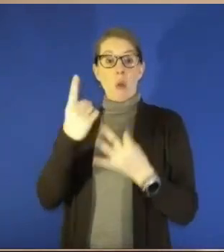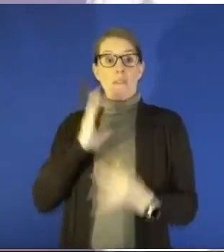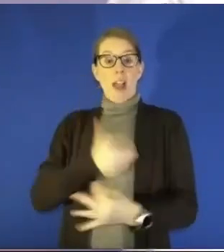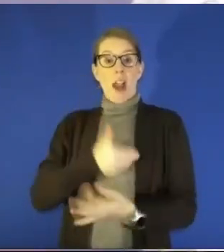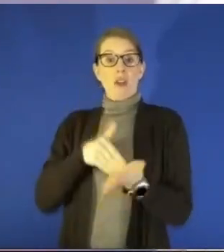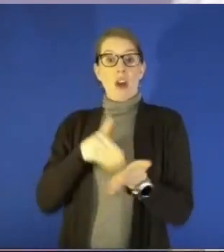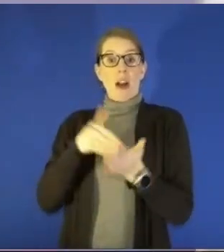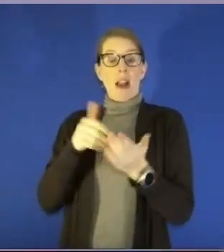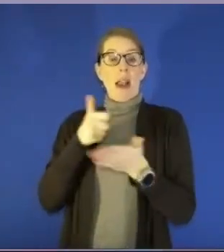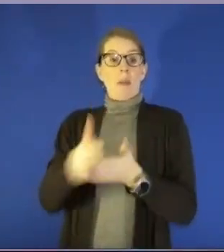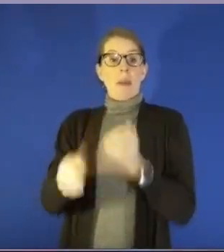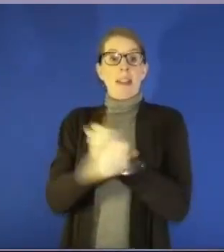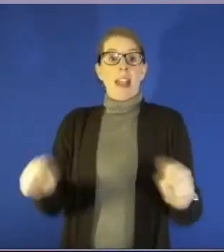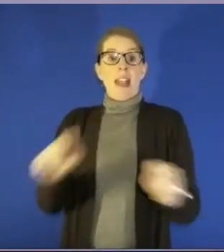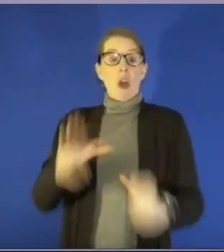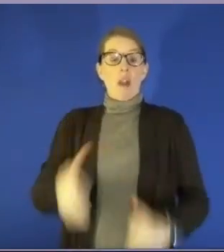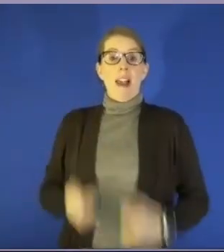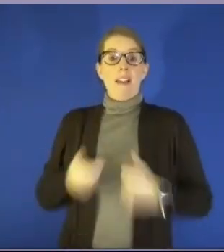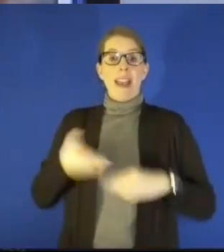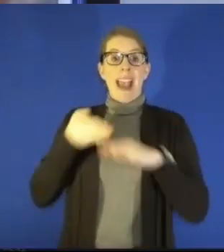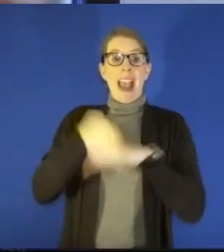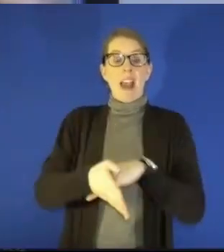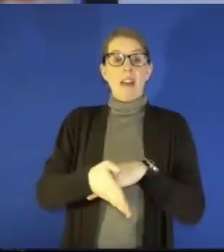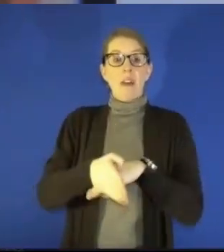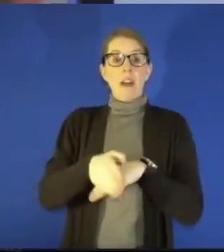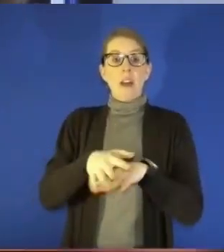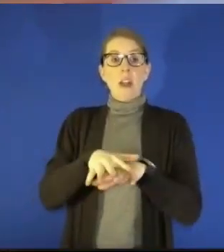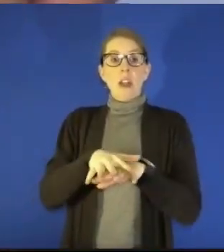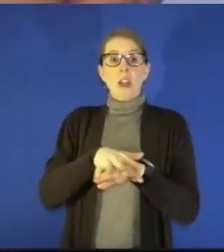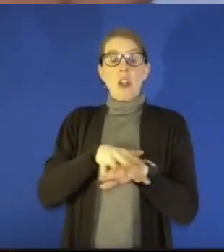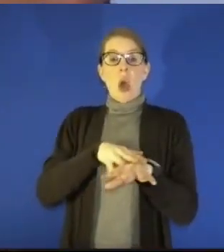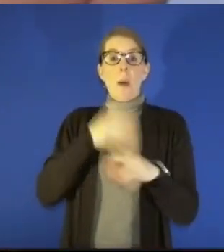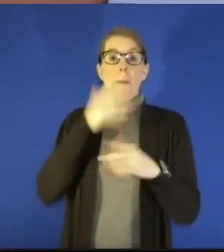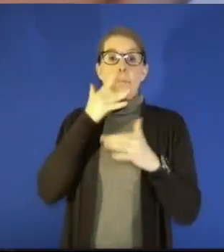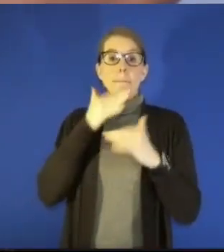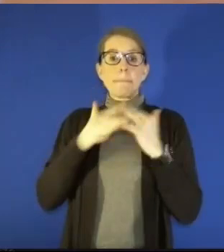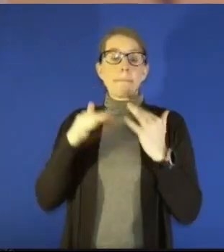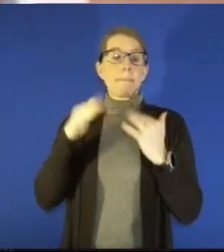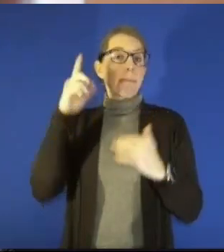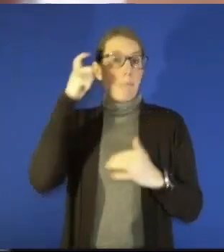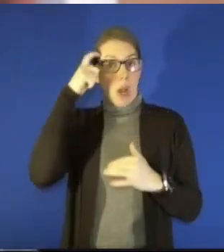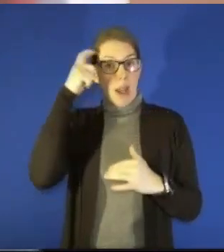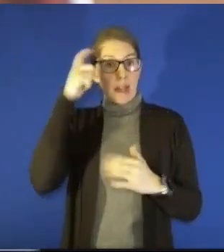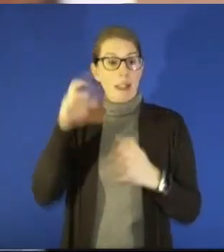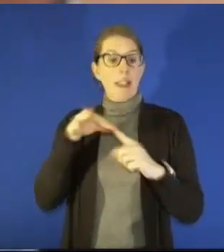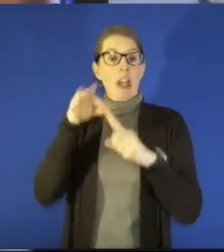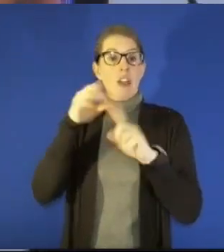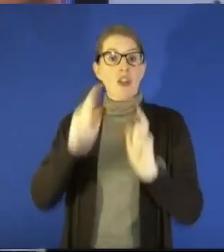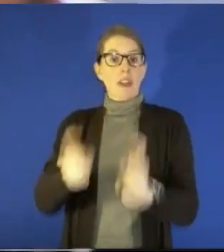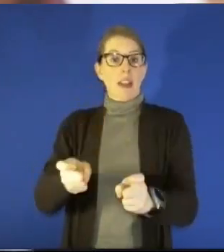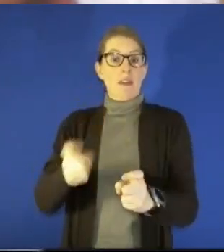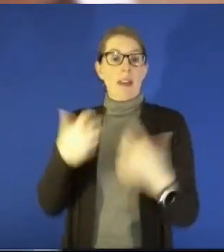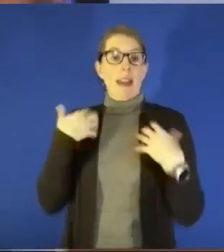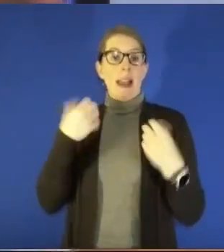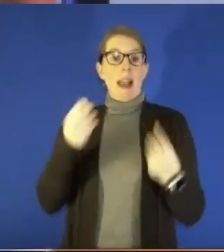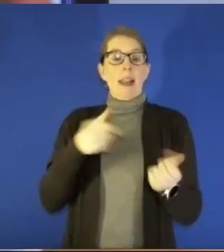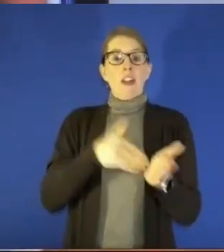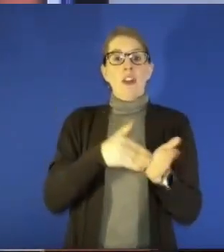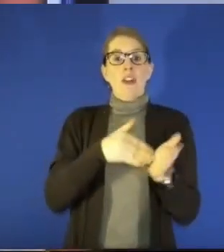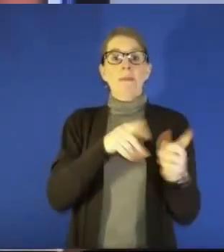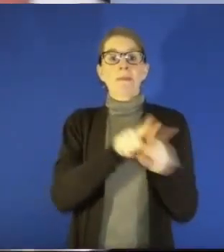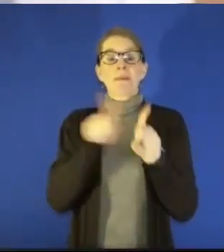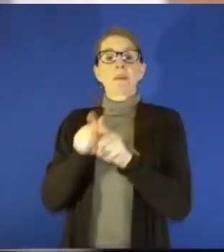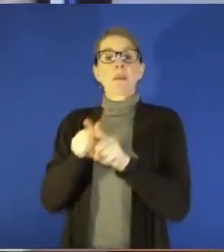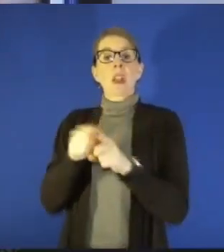her life after a slow brain bleed, and the special gift that they gave this healing doctor. Plus, a new procedure